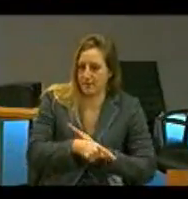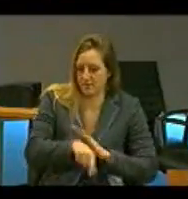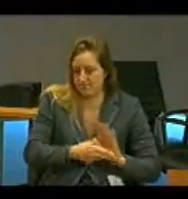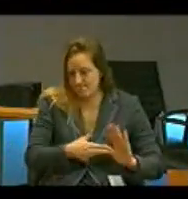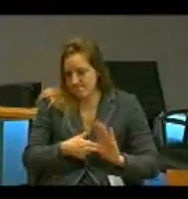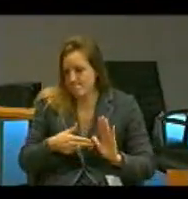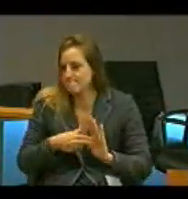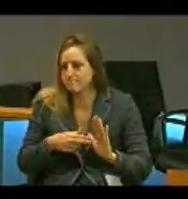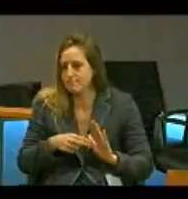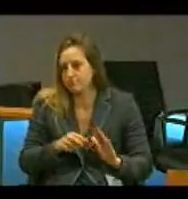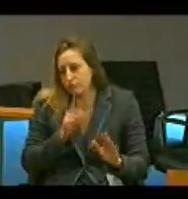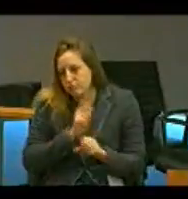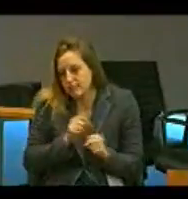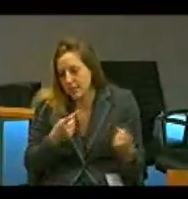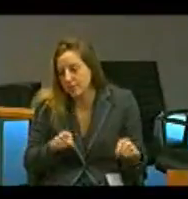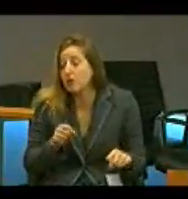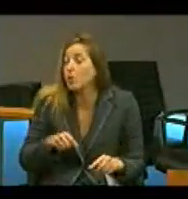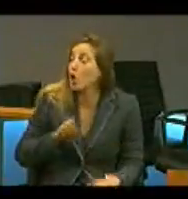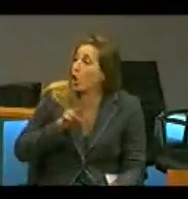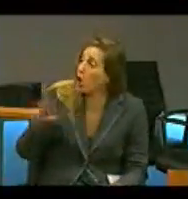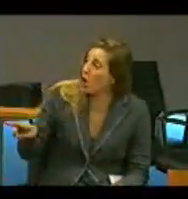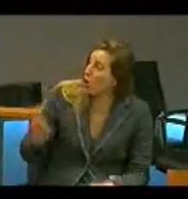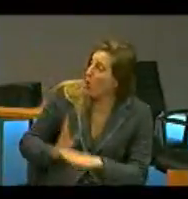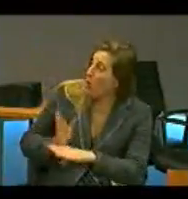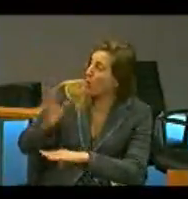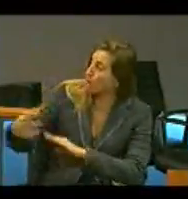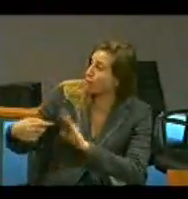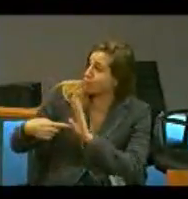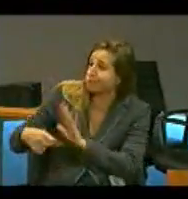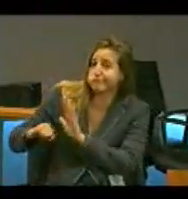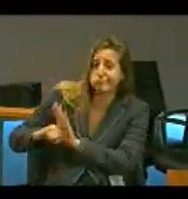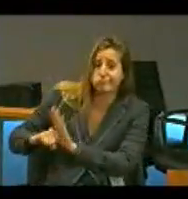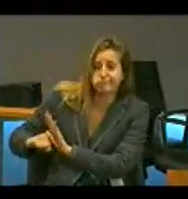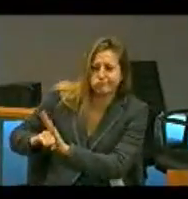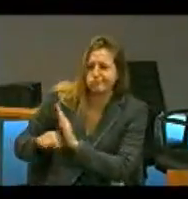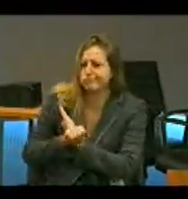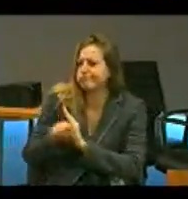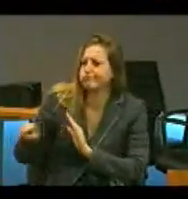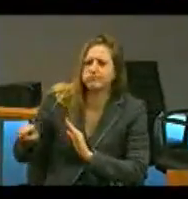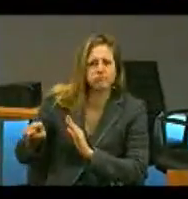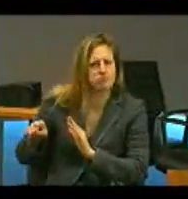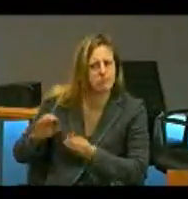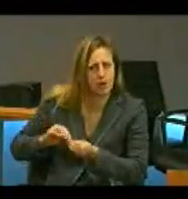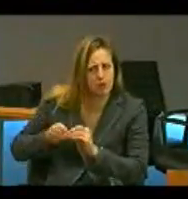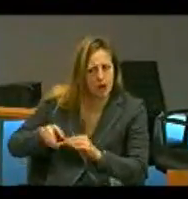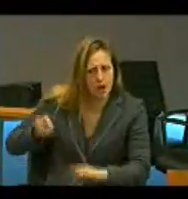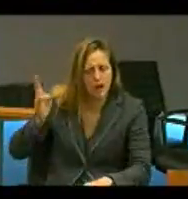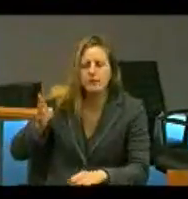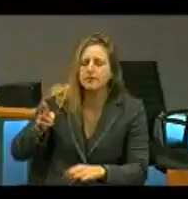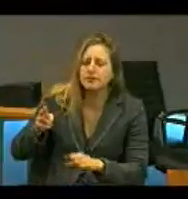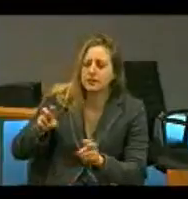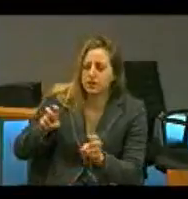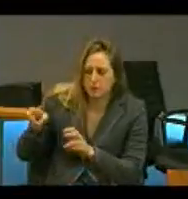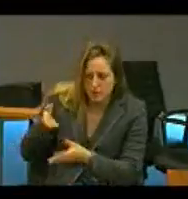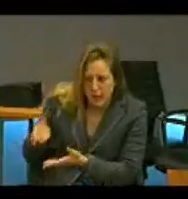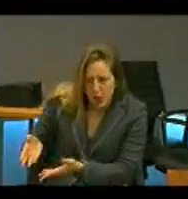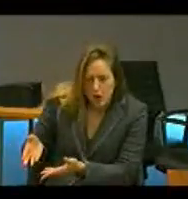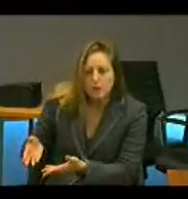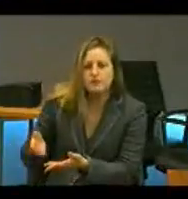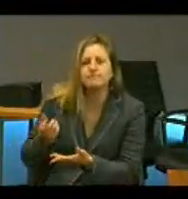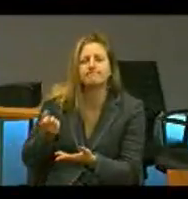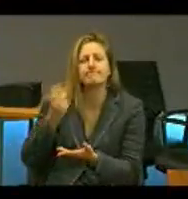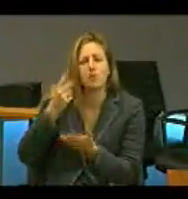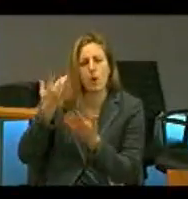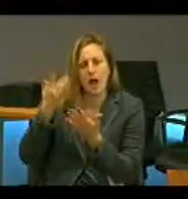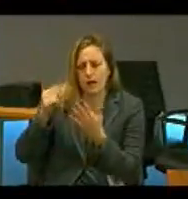at over-representation in the numbers and say, you know what, there's an issue here that's going on, and we need to find ways to understand why we are